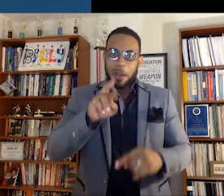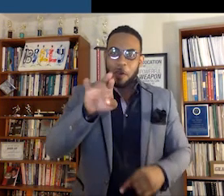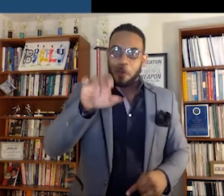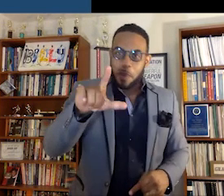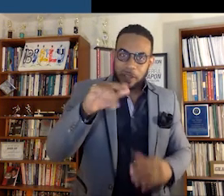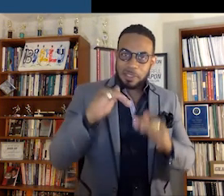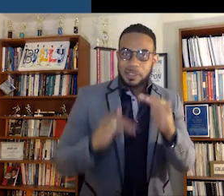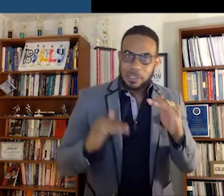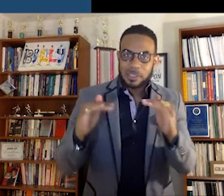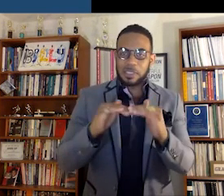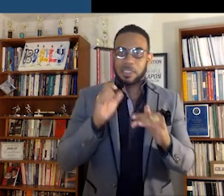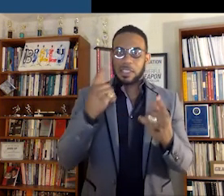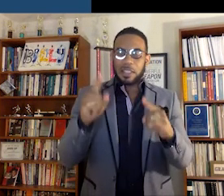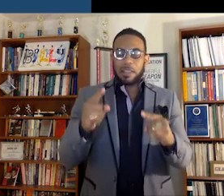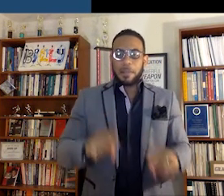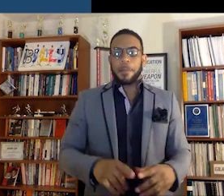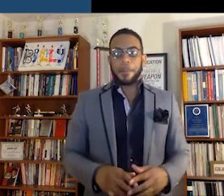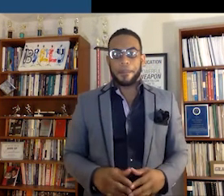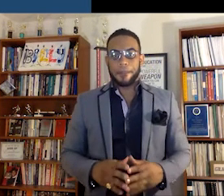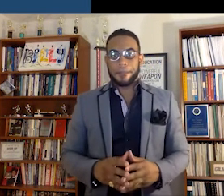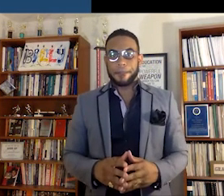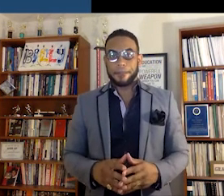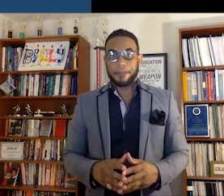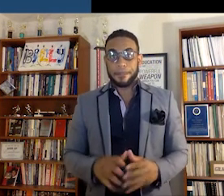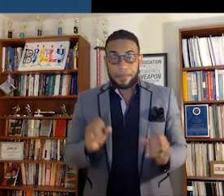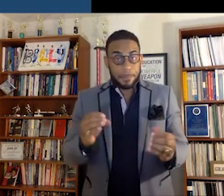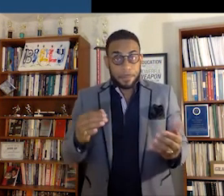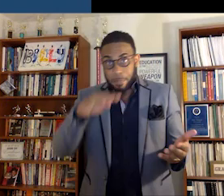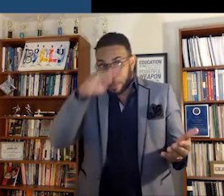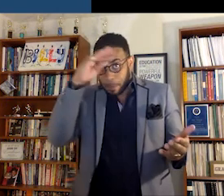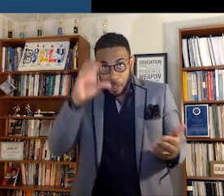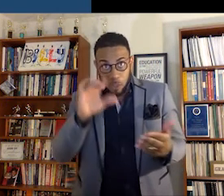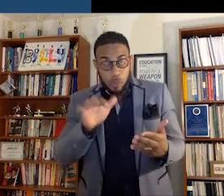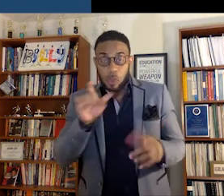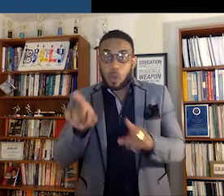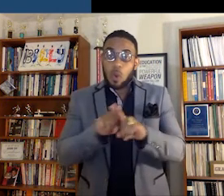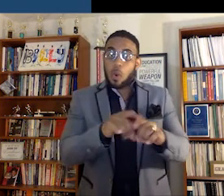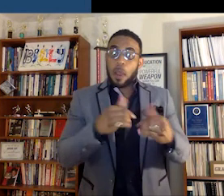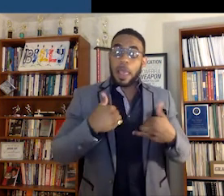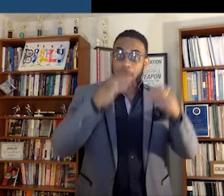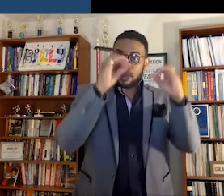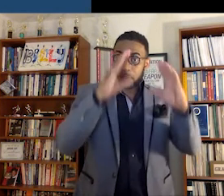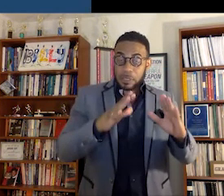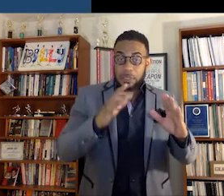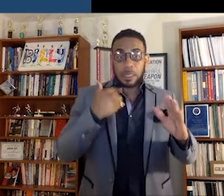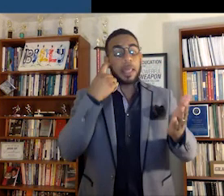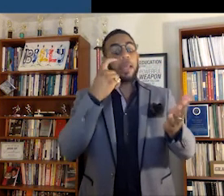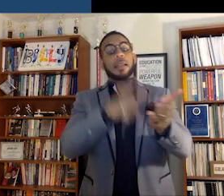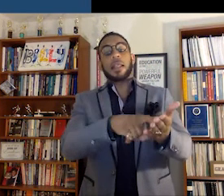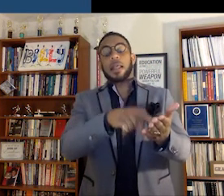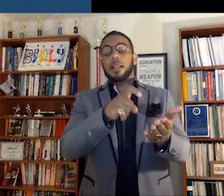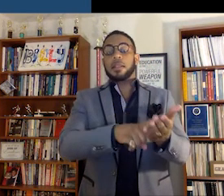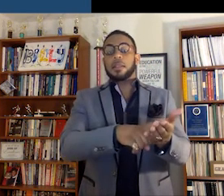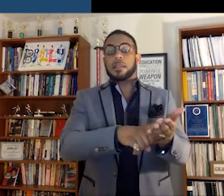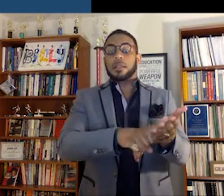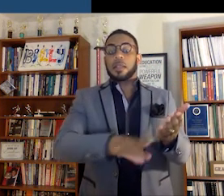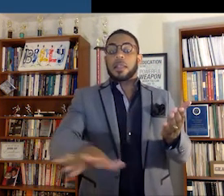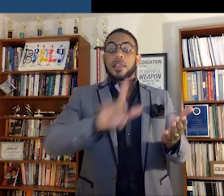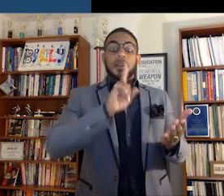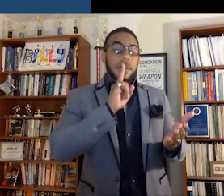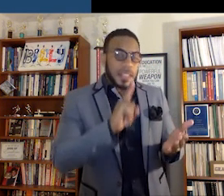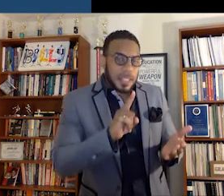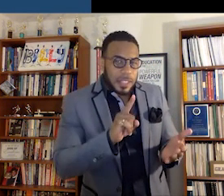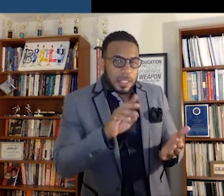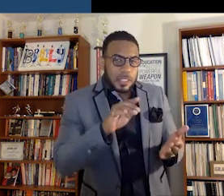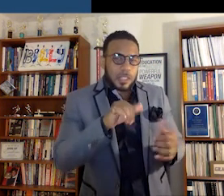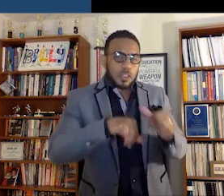racial injustice that is still going on. So Black students should also have teachers that acknowledge that there is